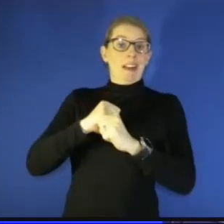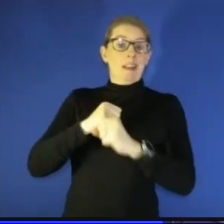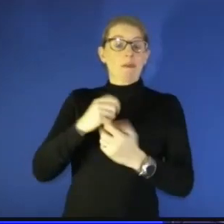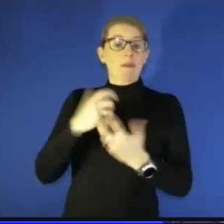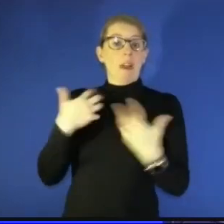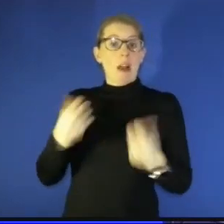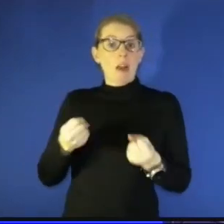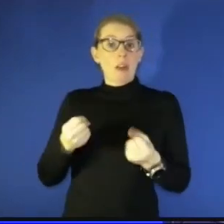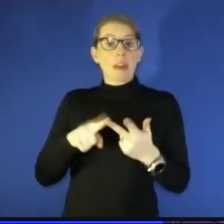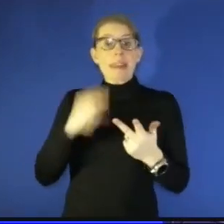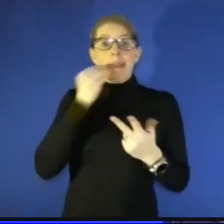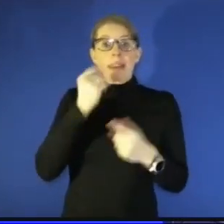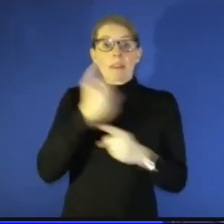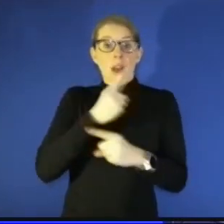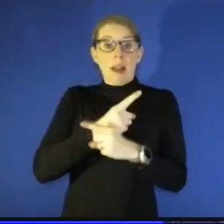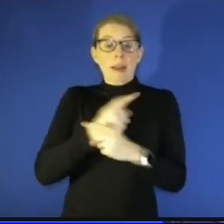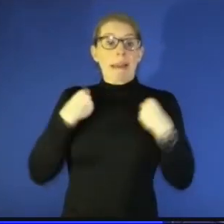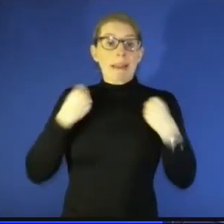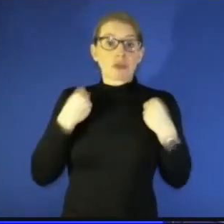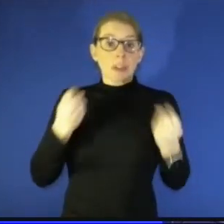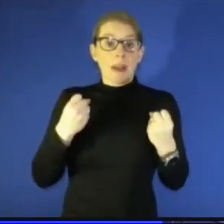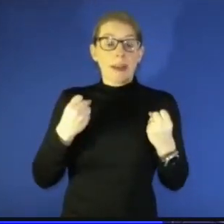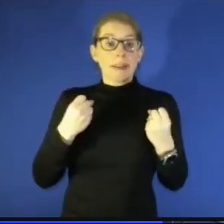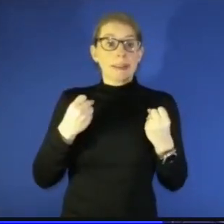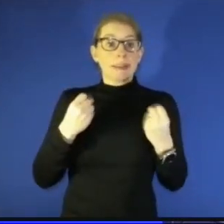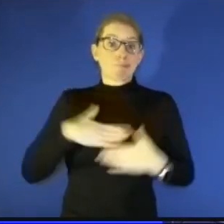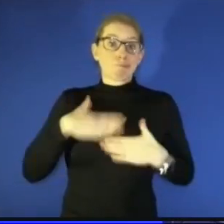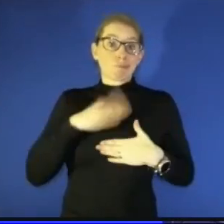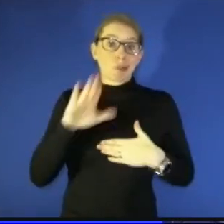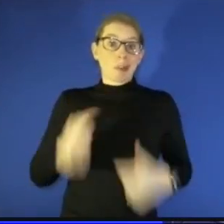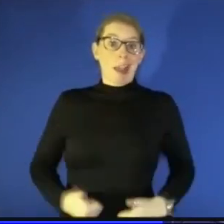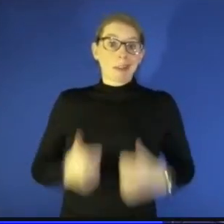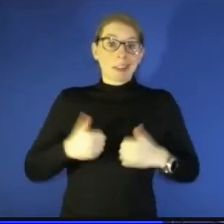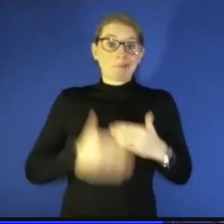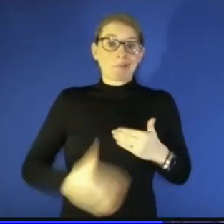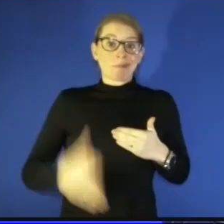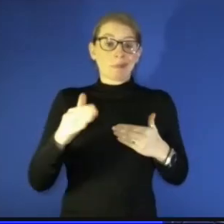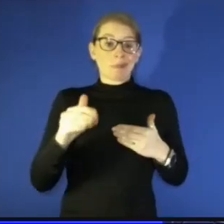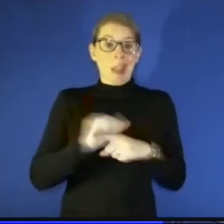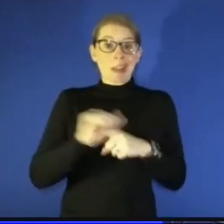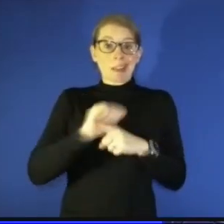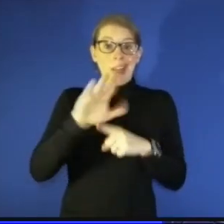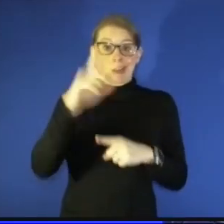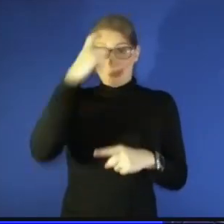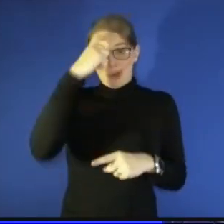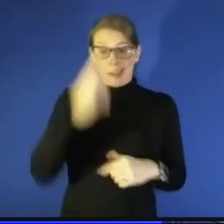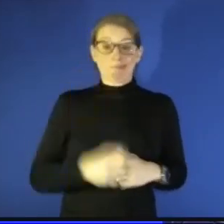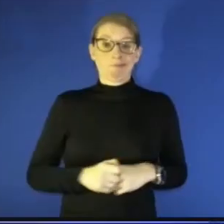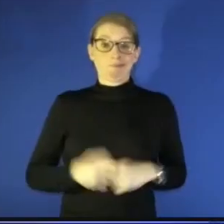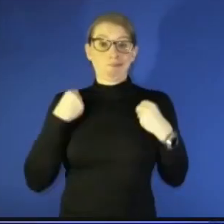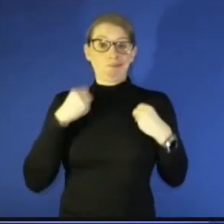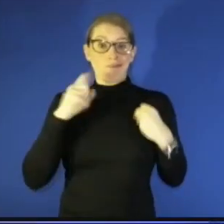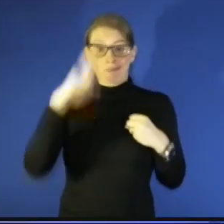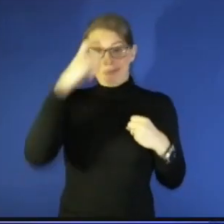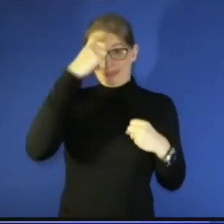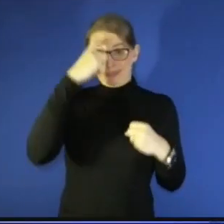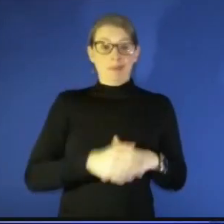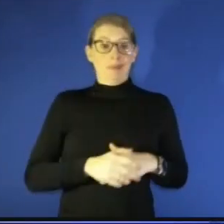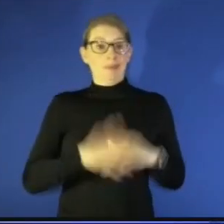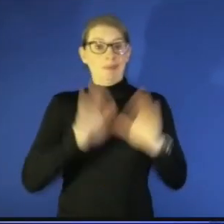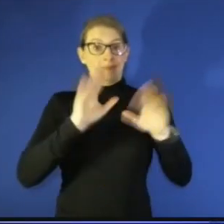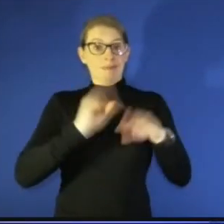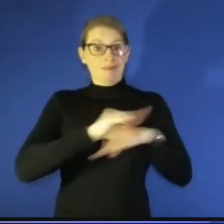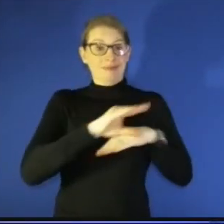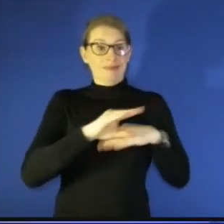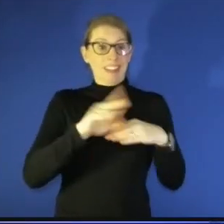exercise, and live a long and happy life. Exercise your brain. Great advice from one of our very favorite healers here at the health